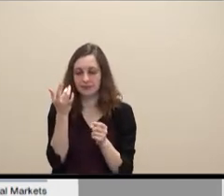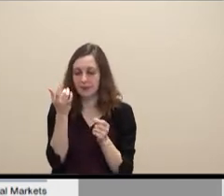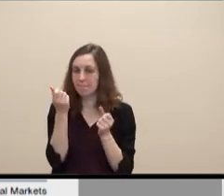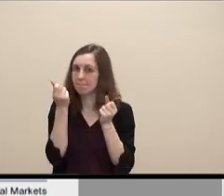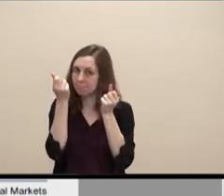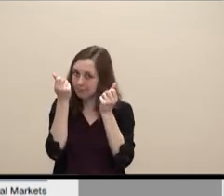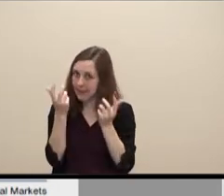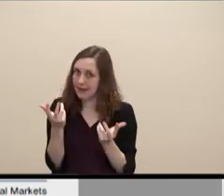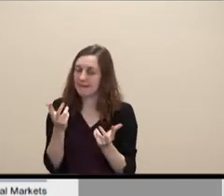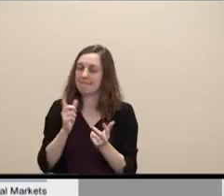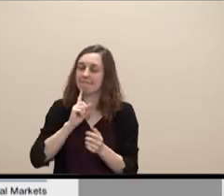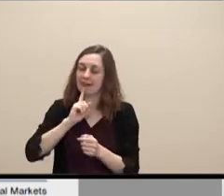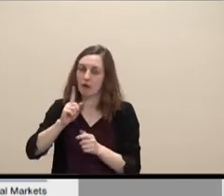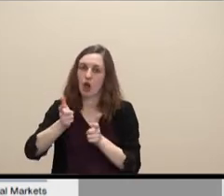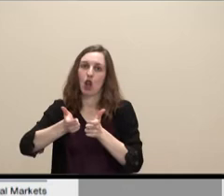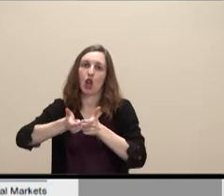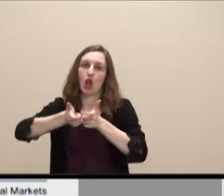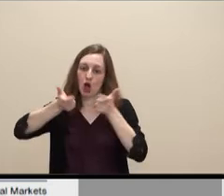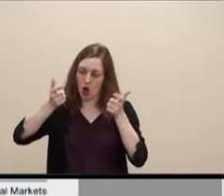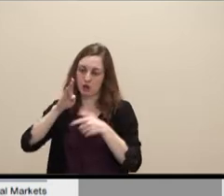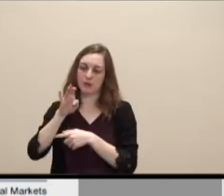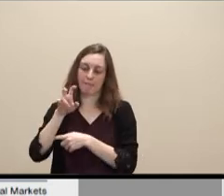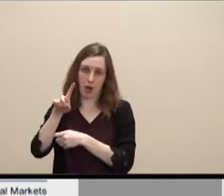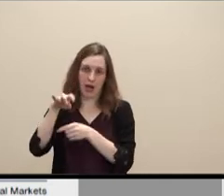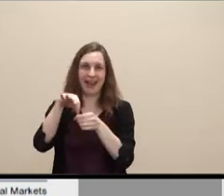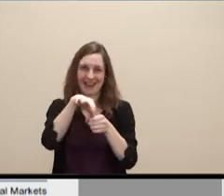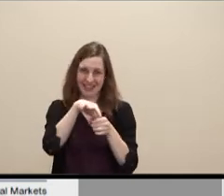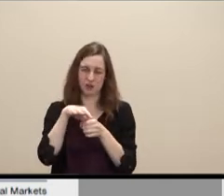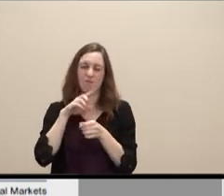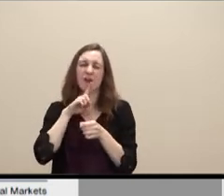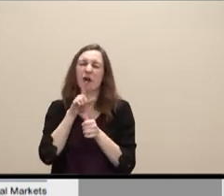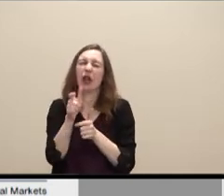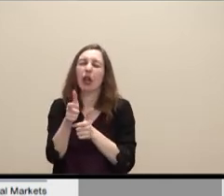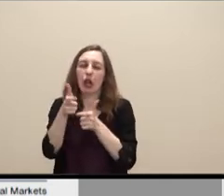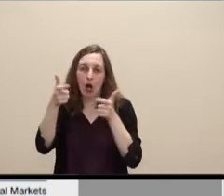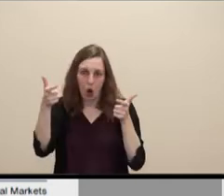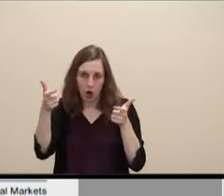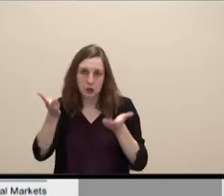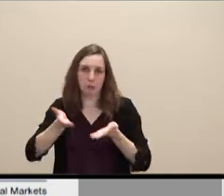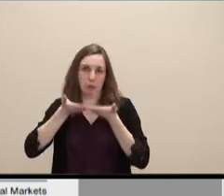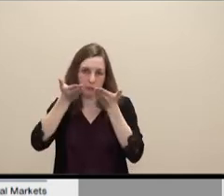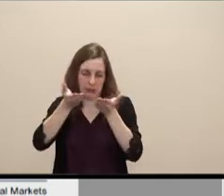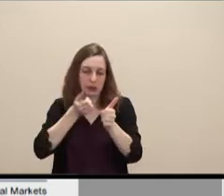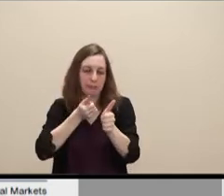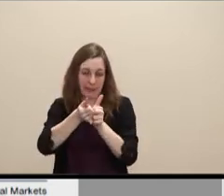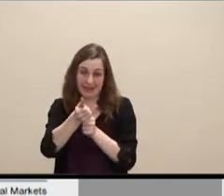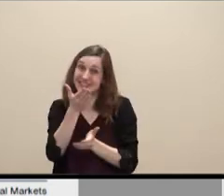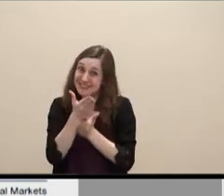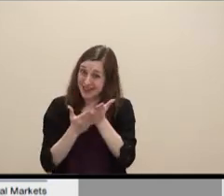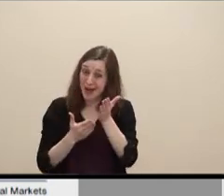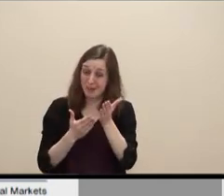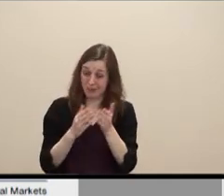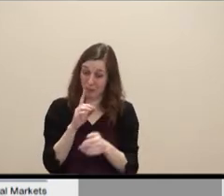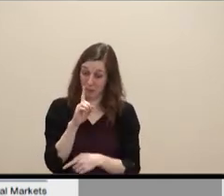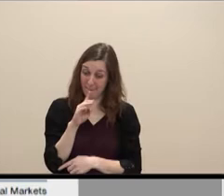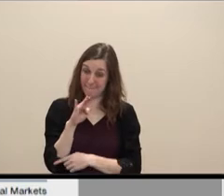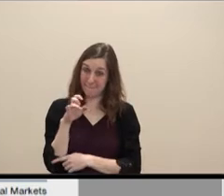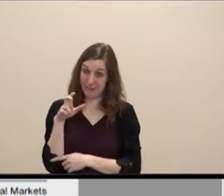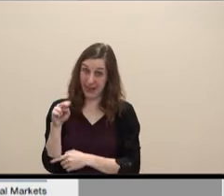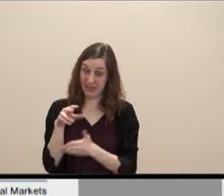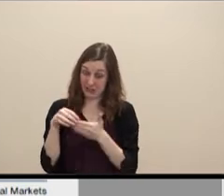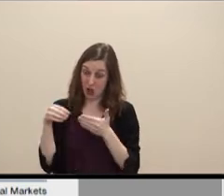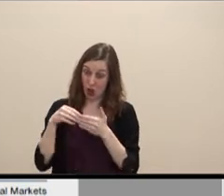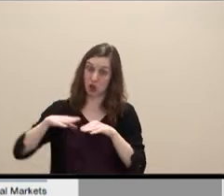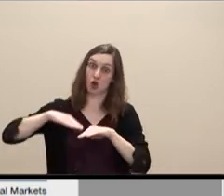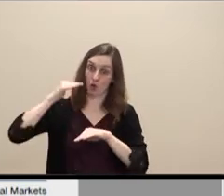very large bond elections with very large propositions that have passed. Some bond elections over $1 billion in par amount that